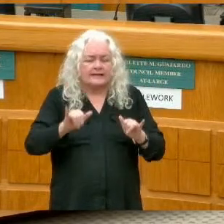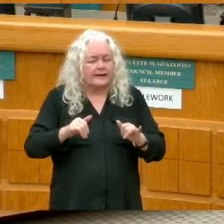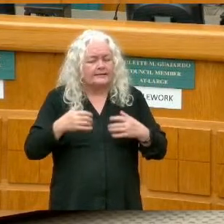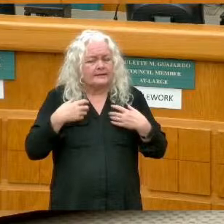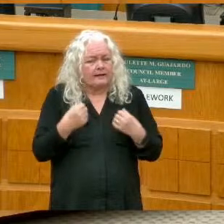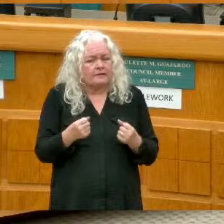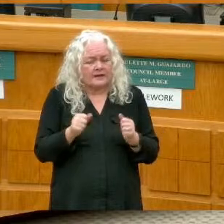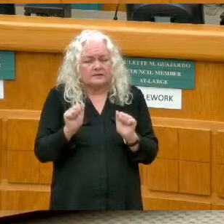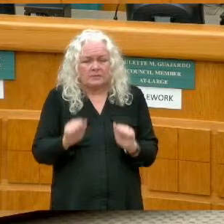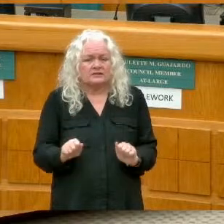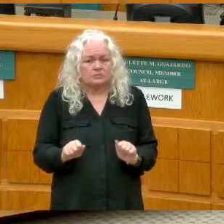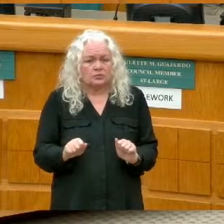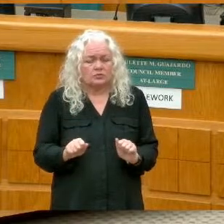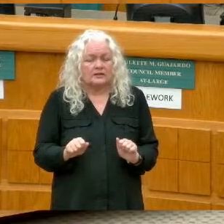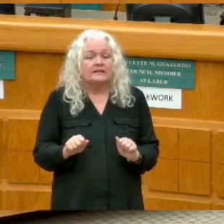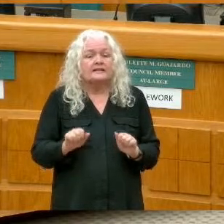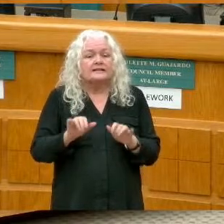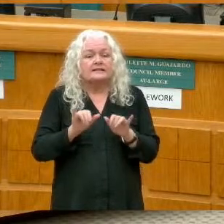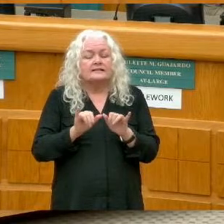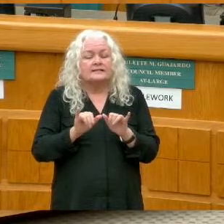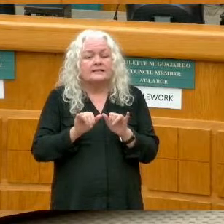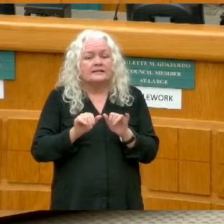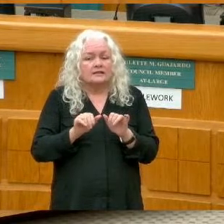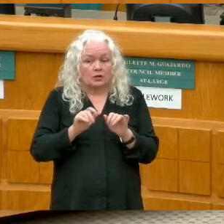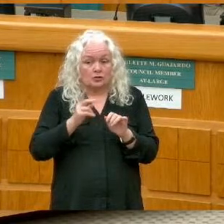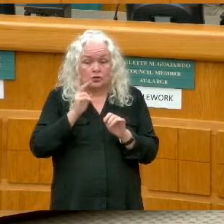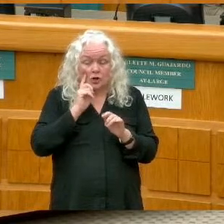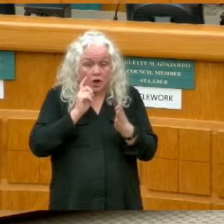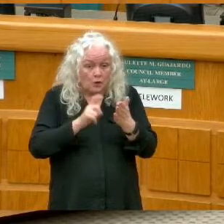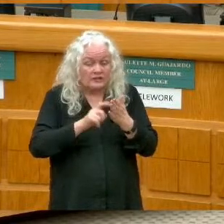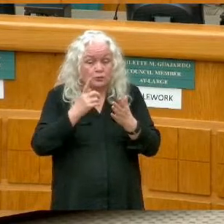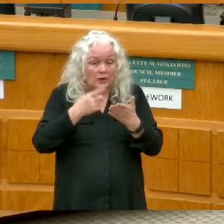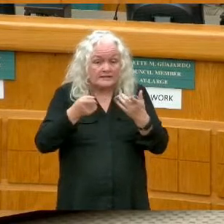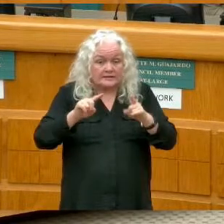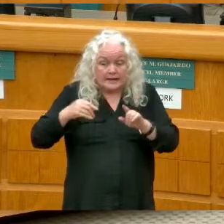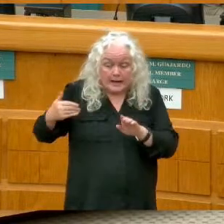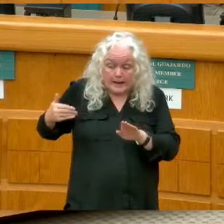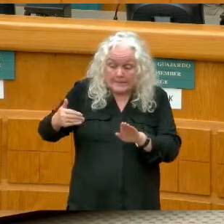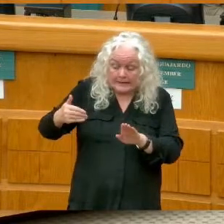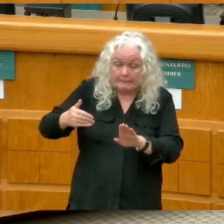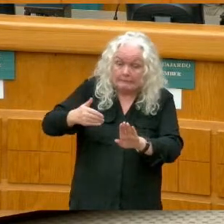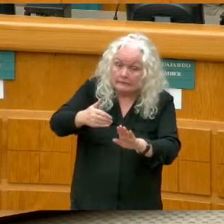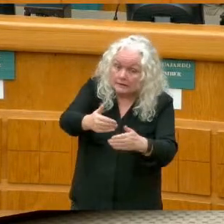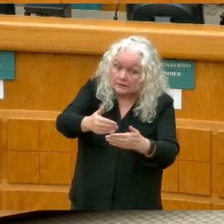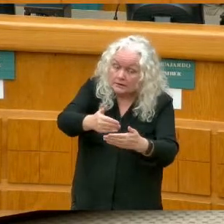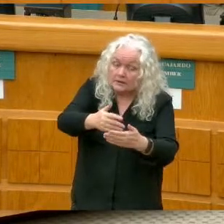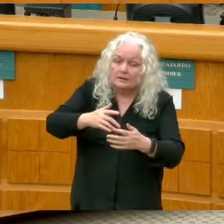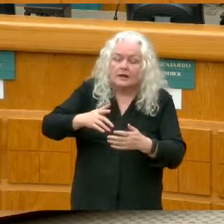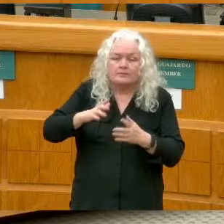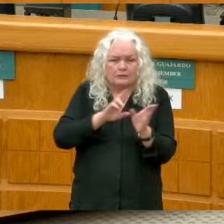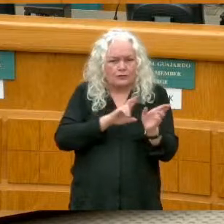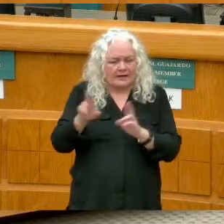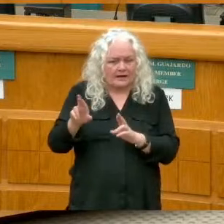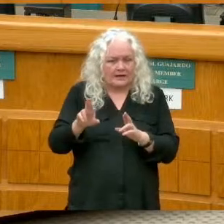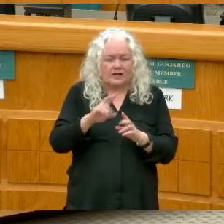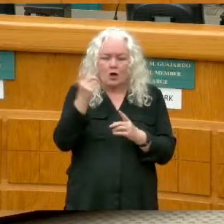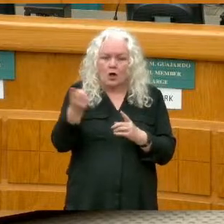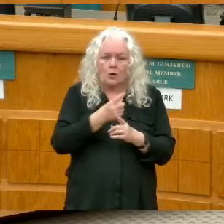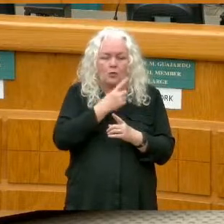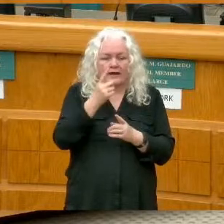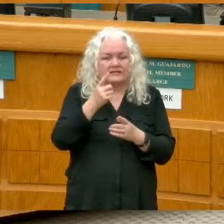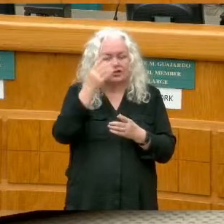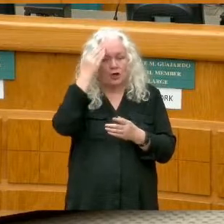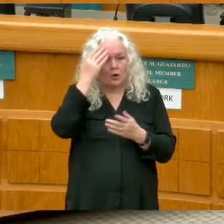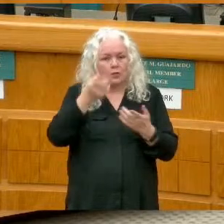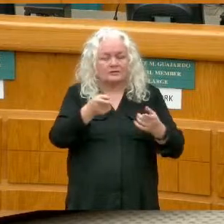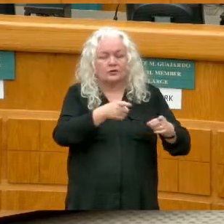as possible. Stay ahead of what is coming by preparing now. And always stay informed.